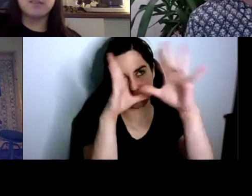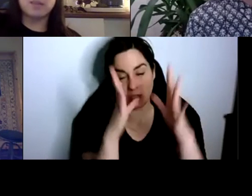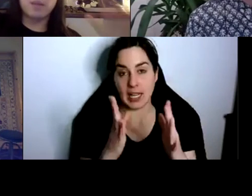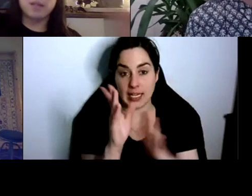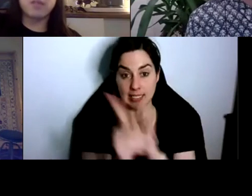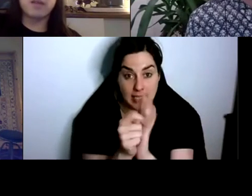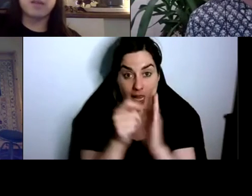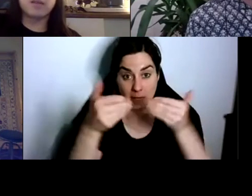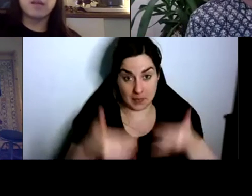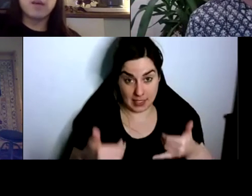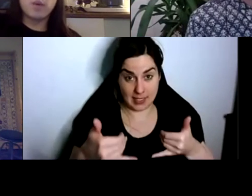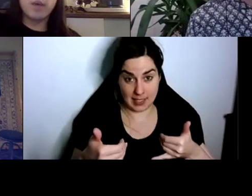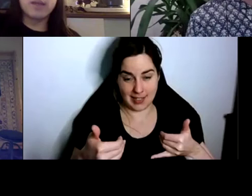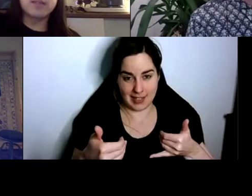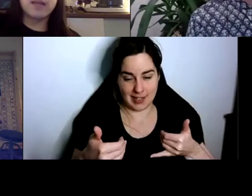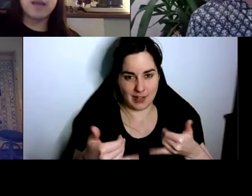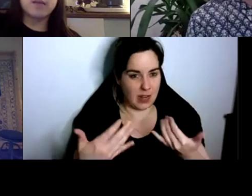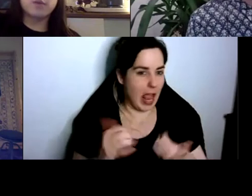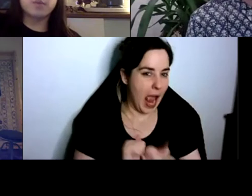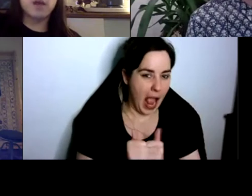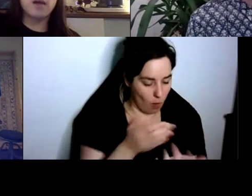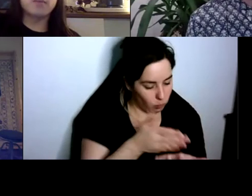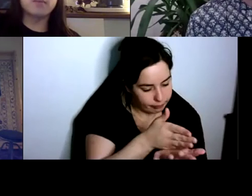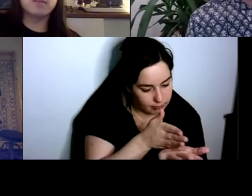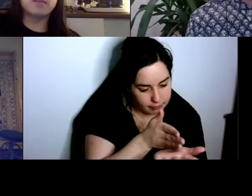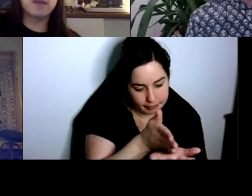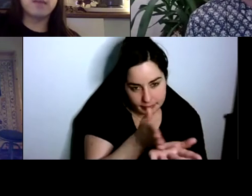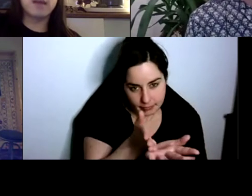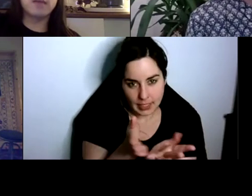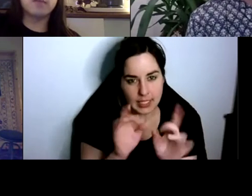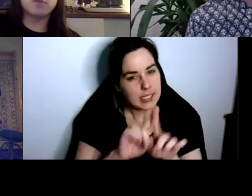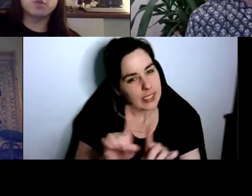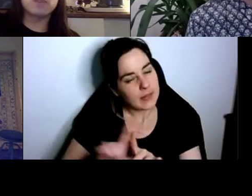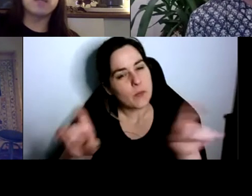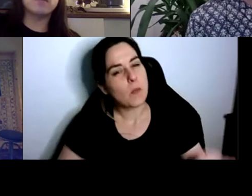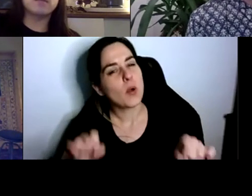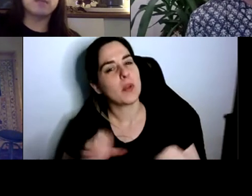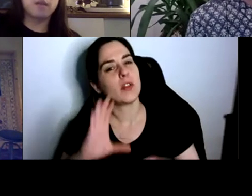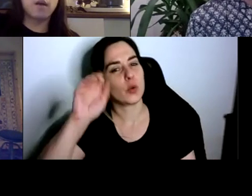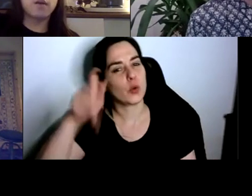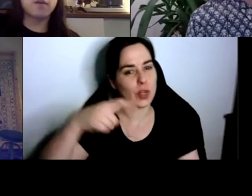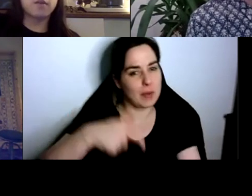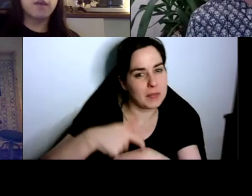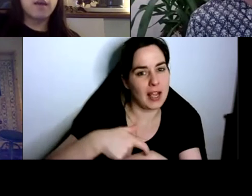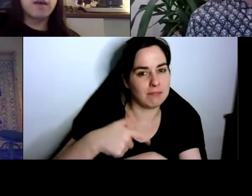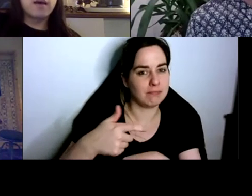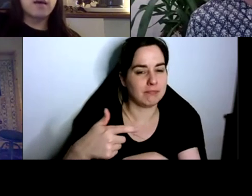and the multivalent ways that crypt times have kind of created a lot